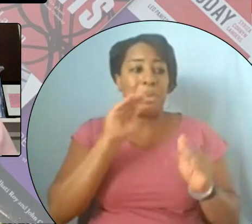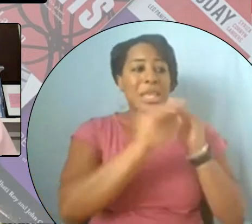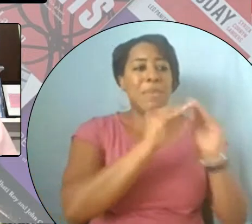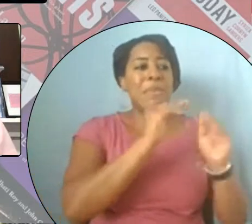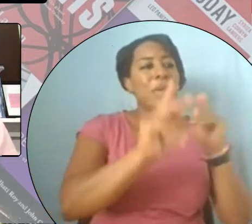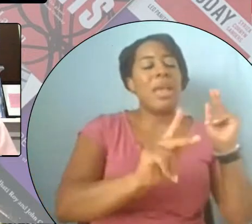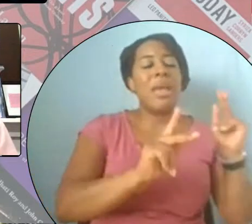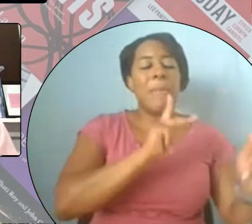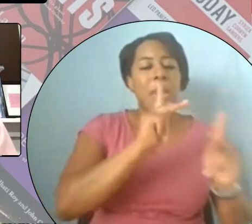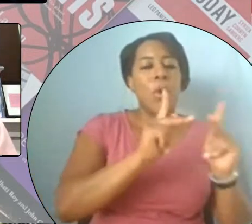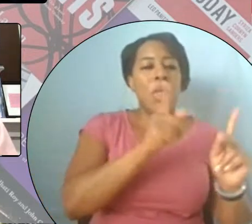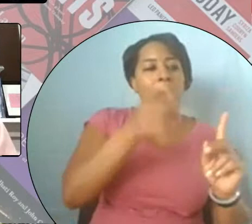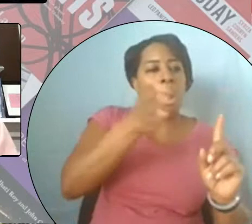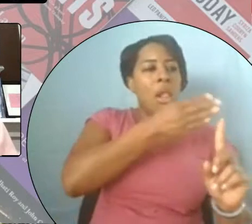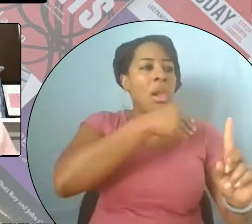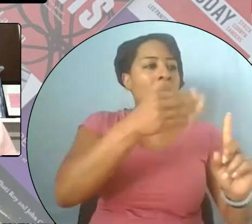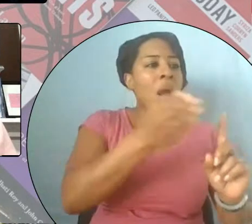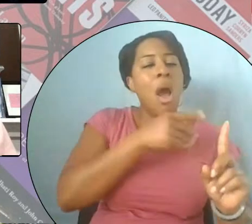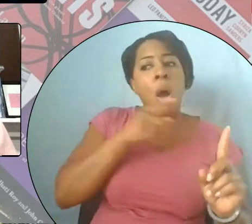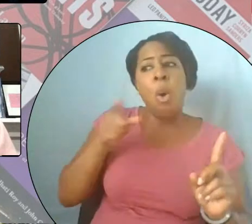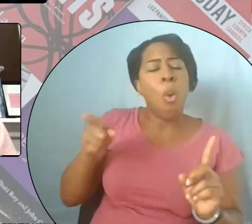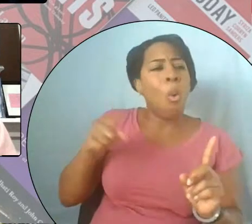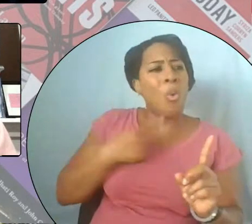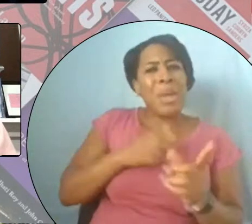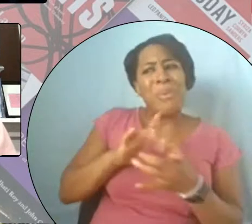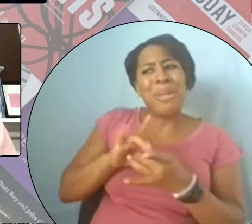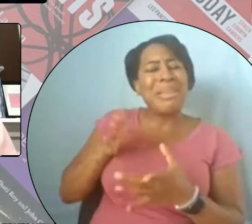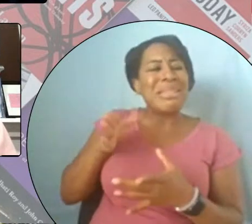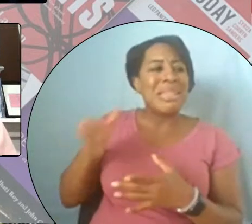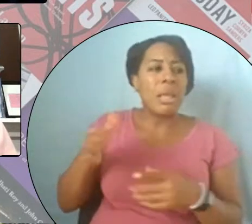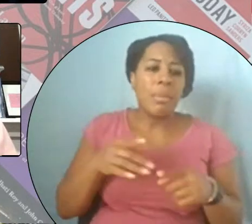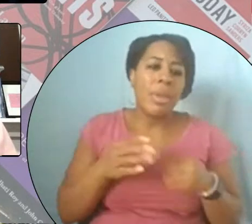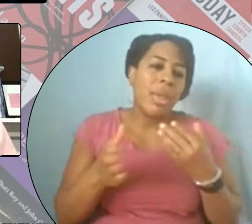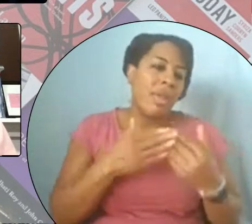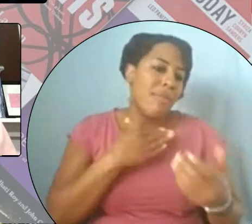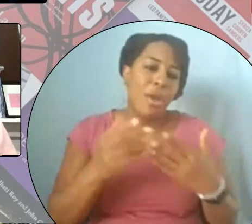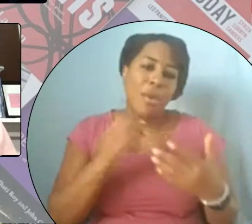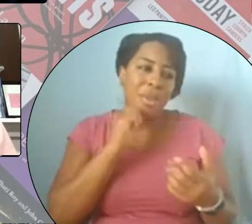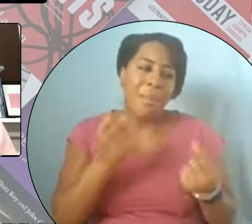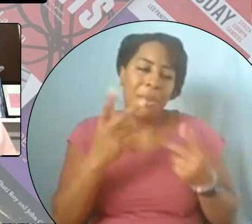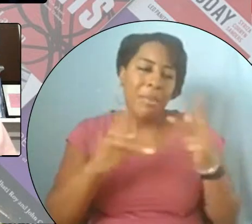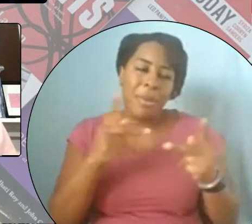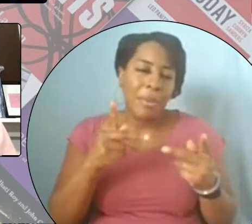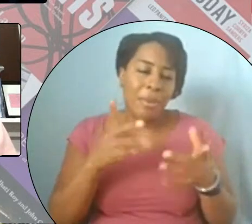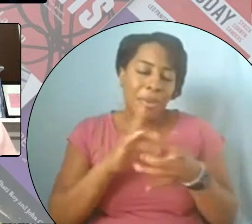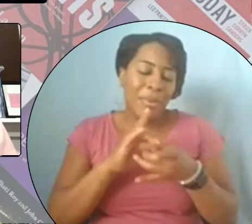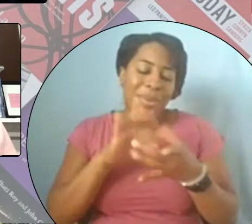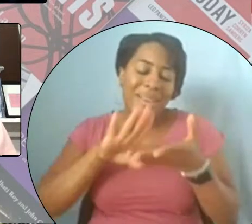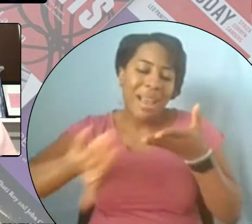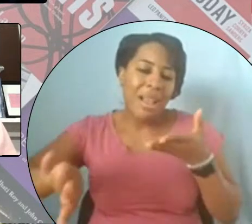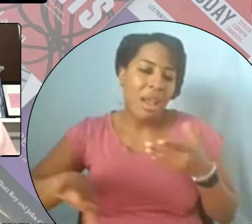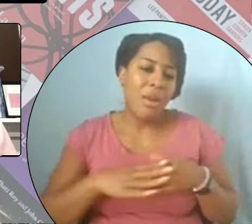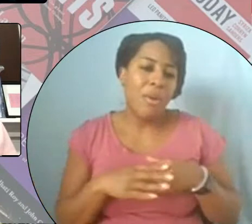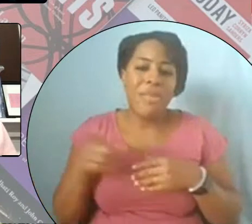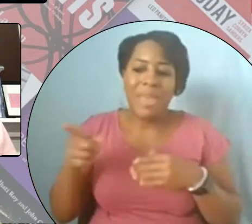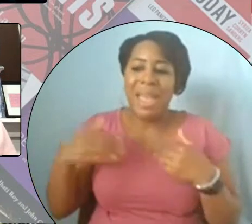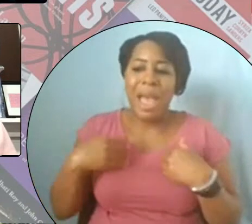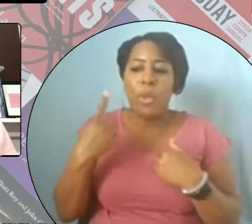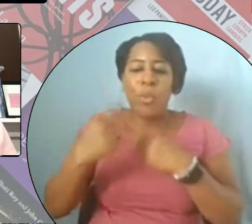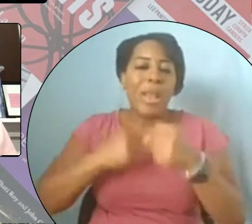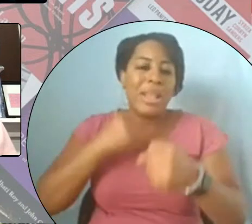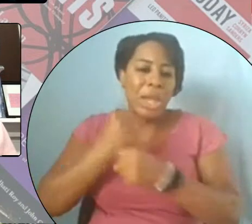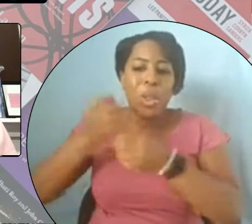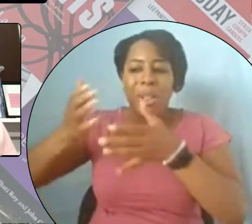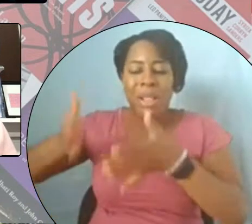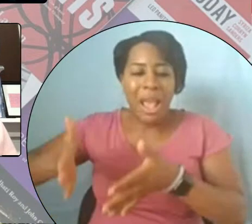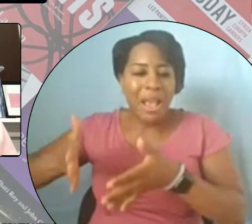getting out of incarceration, though that many didn't get out. These people had the year to leave, or